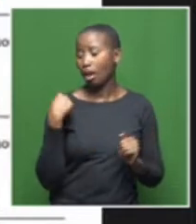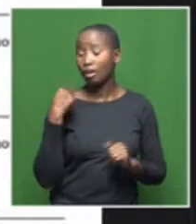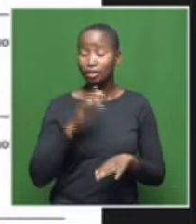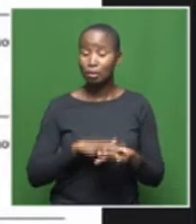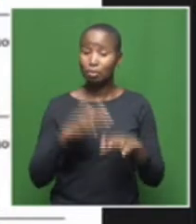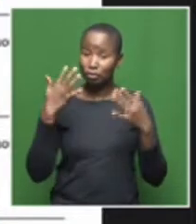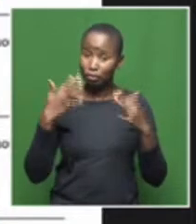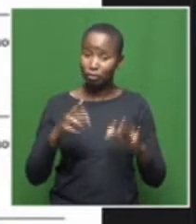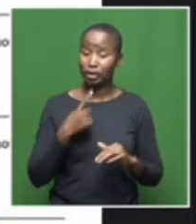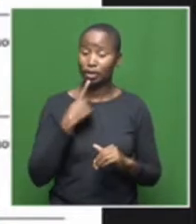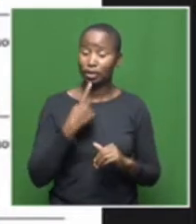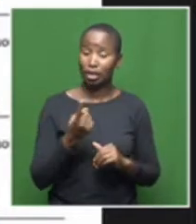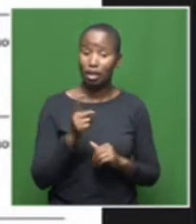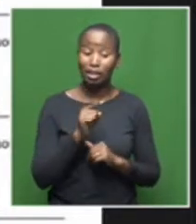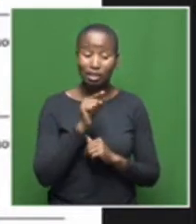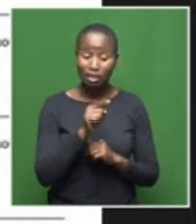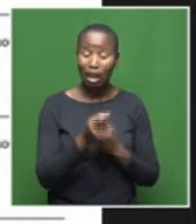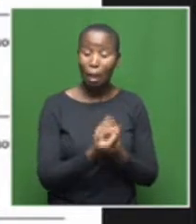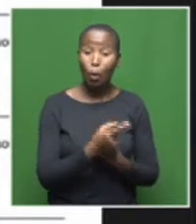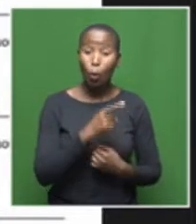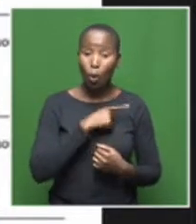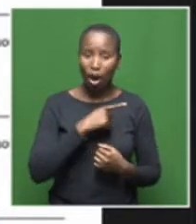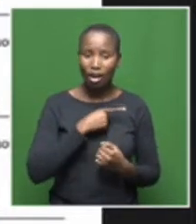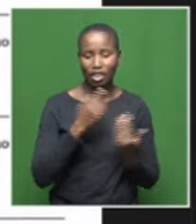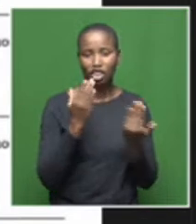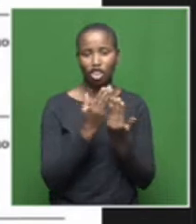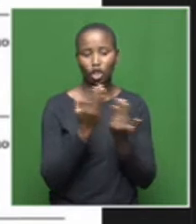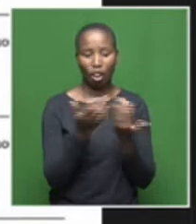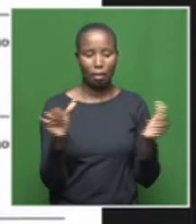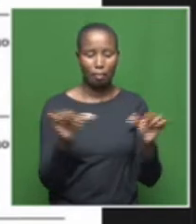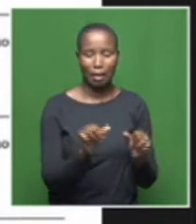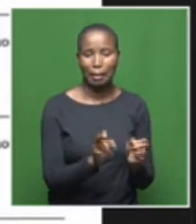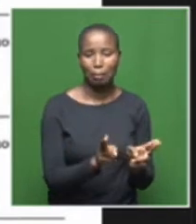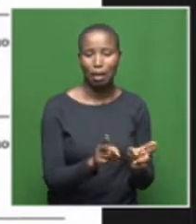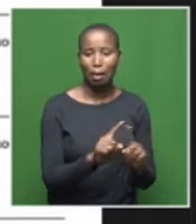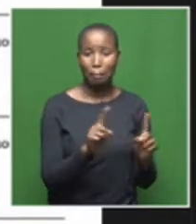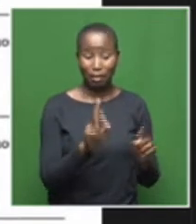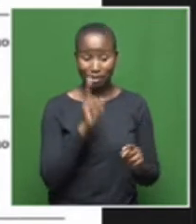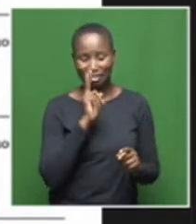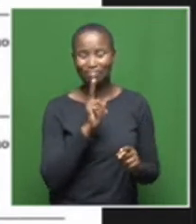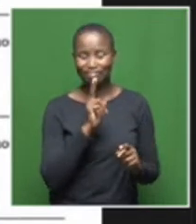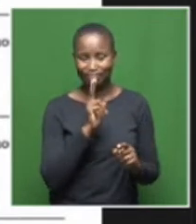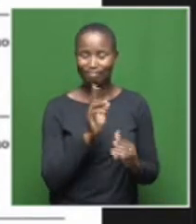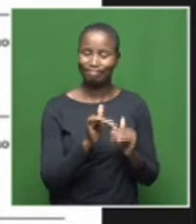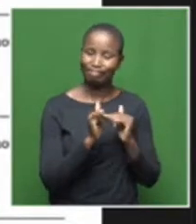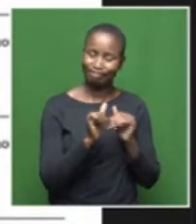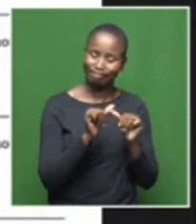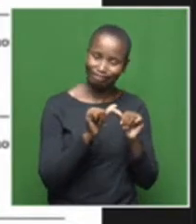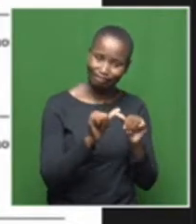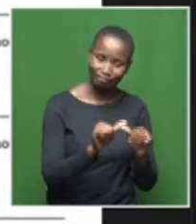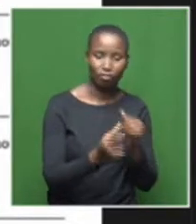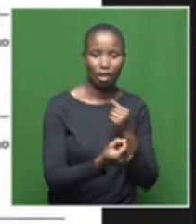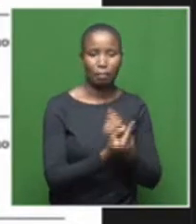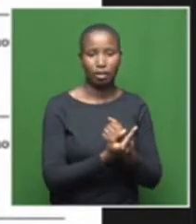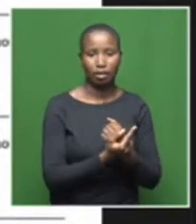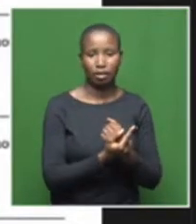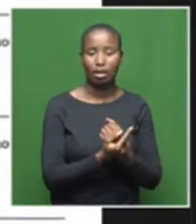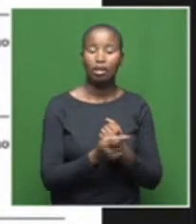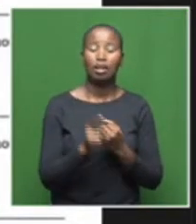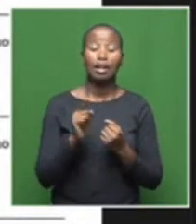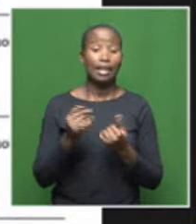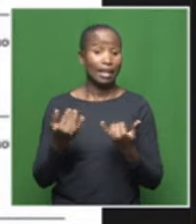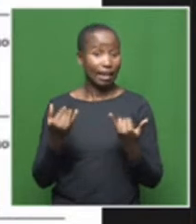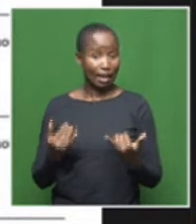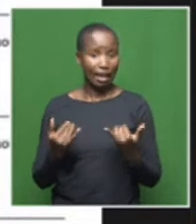was possibly because of school opening, but it looks like the trend has persisted. The dominant variant in South Africa